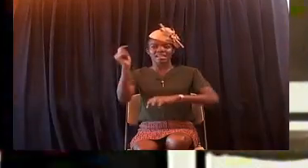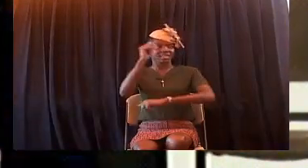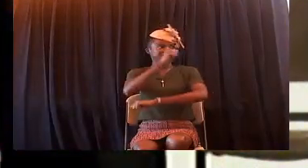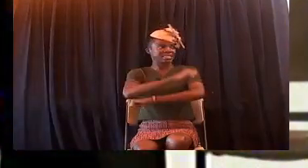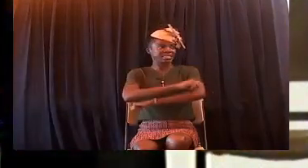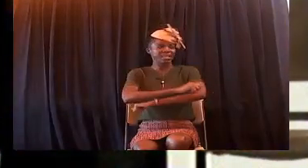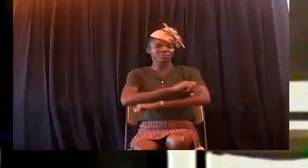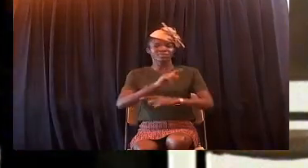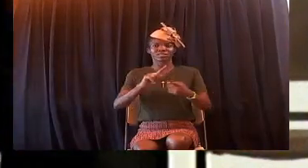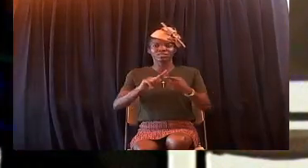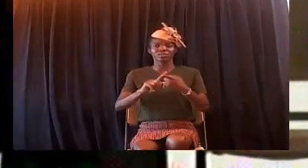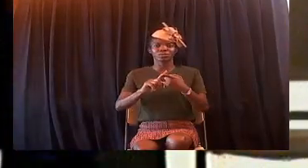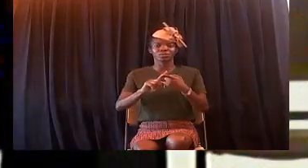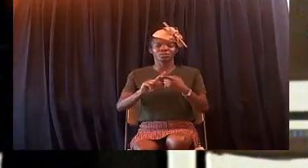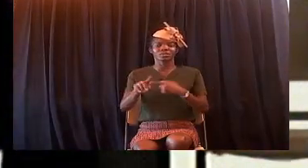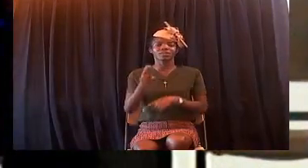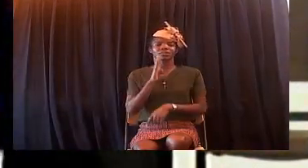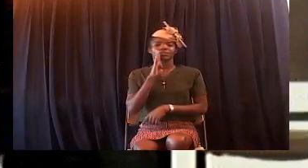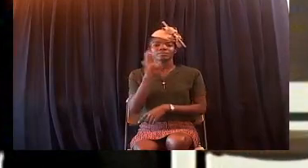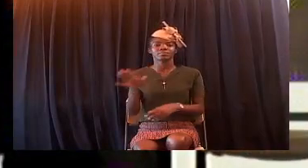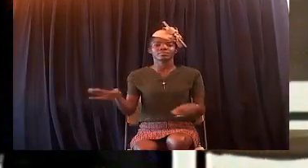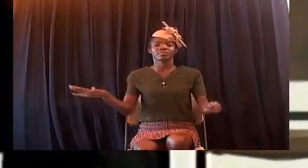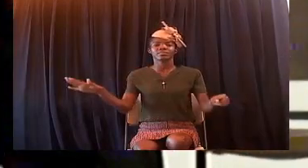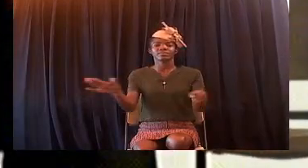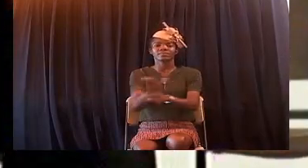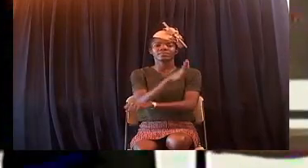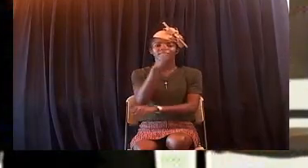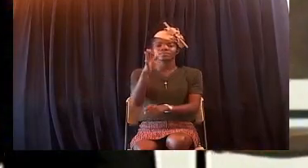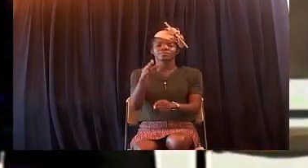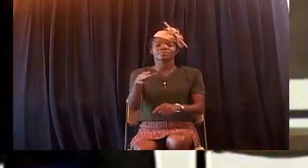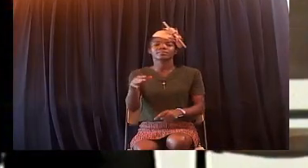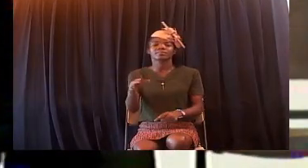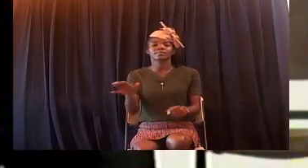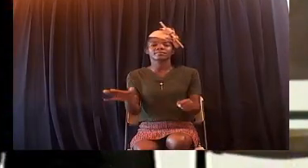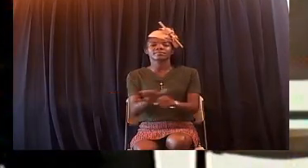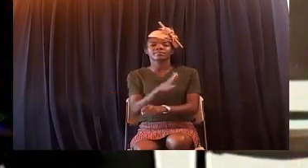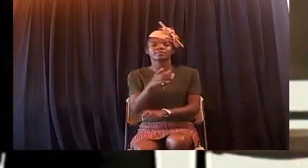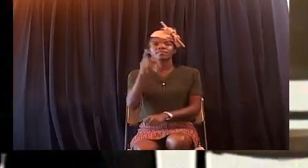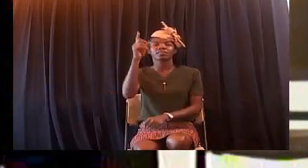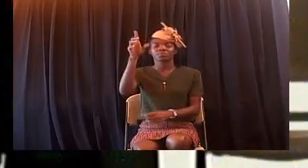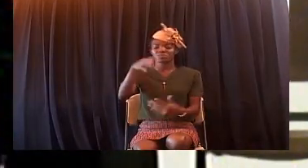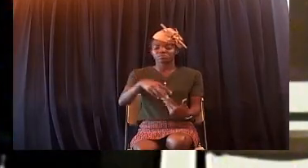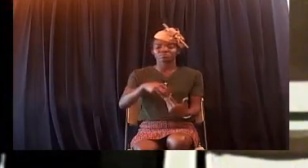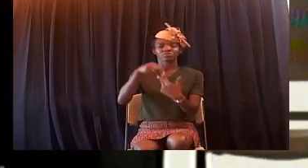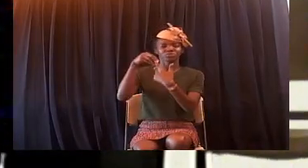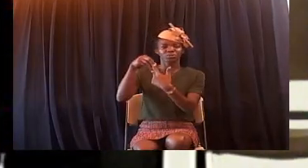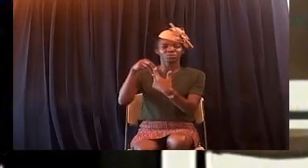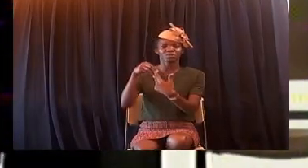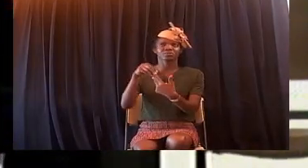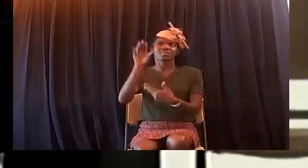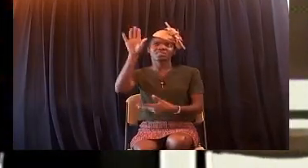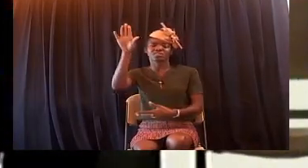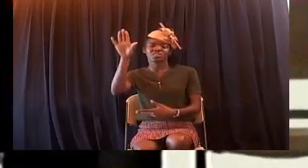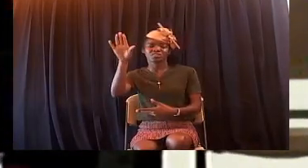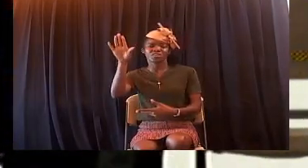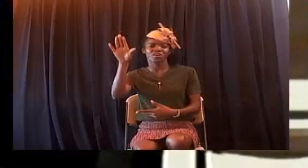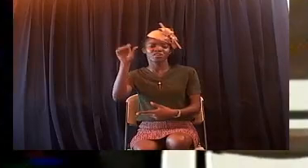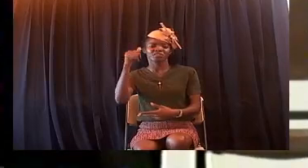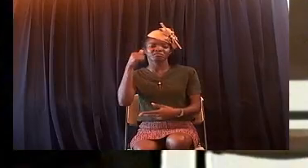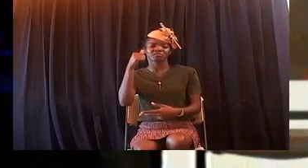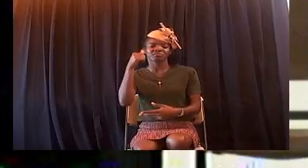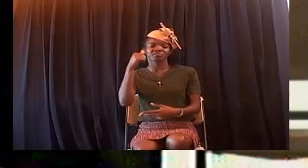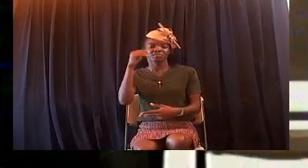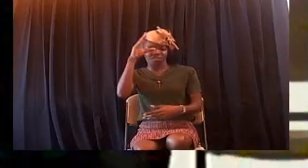be fed from Almighty God. You have chosen your son, your